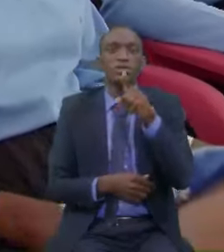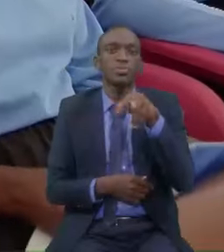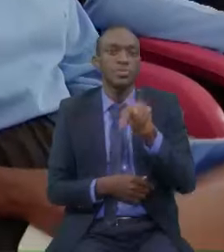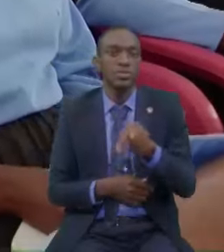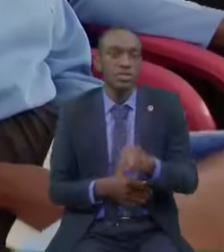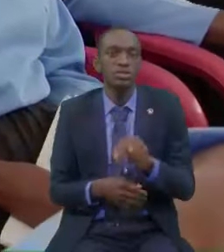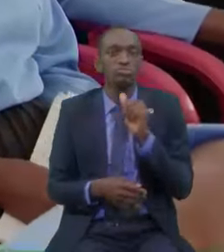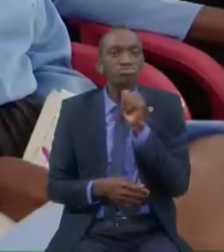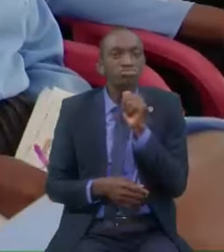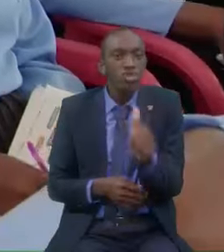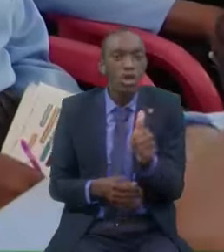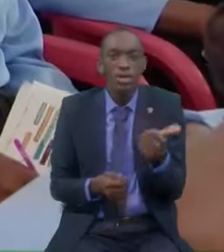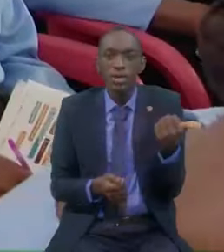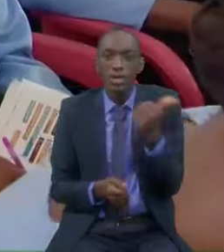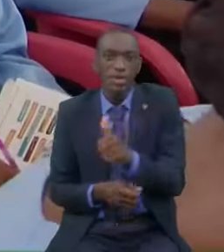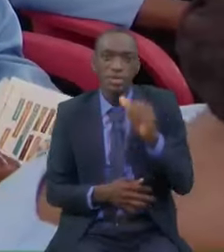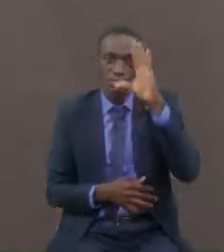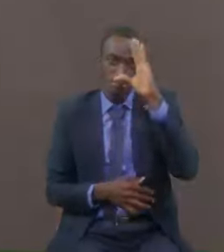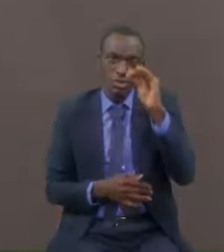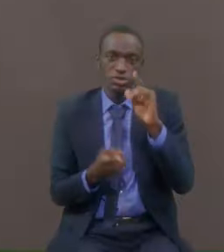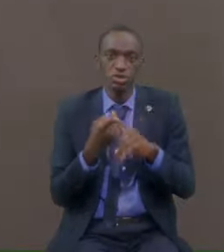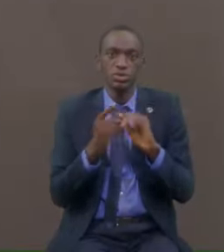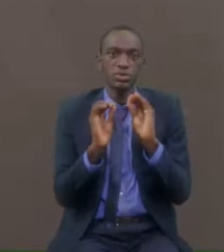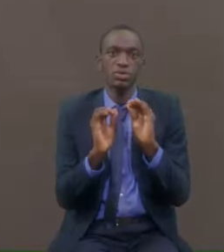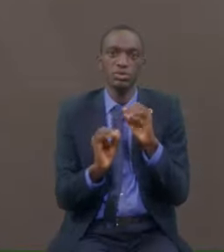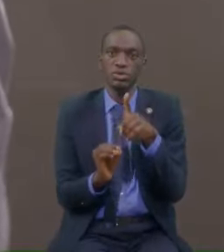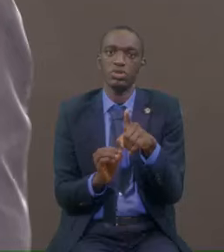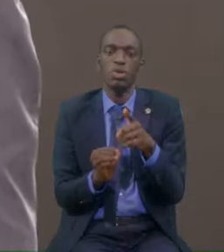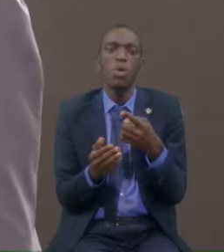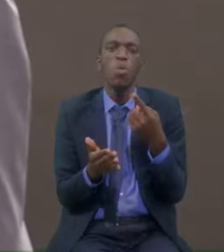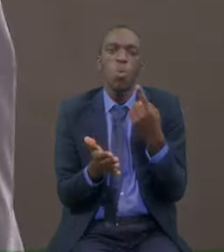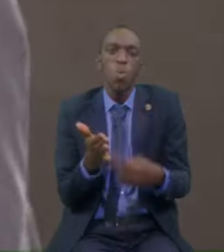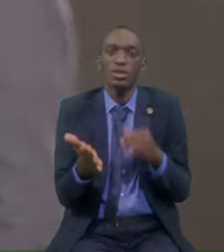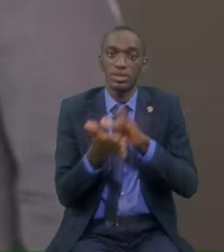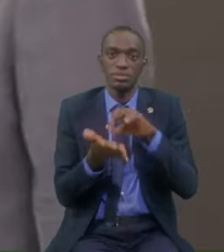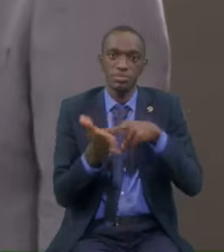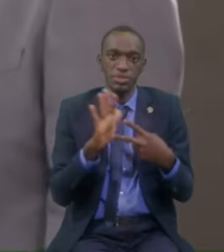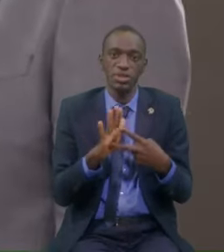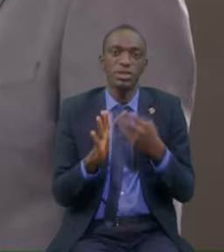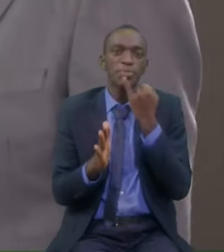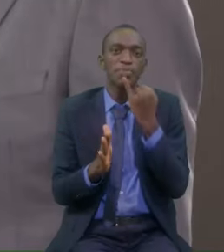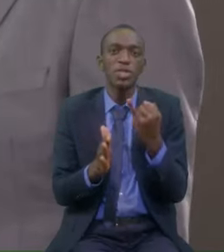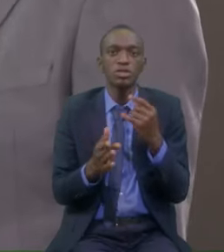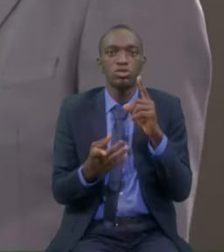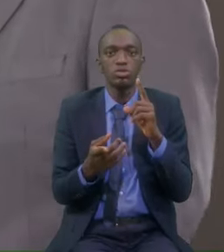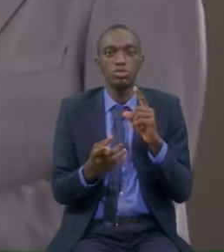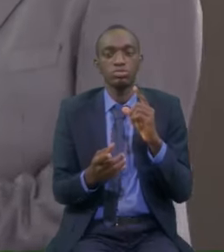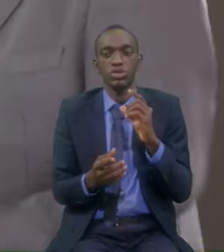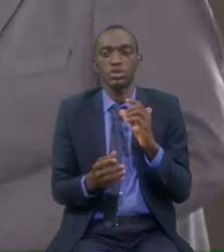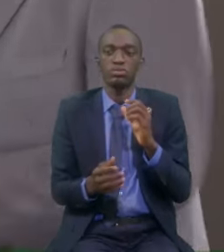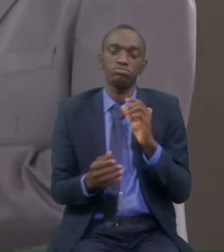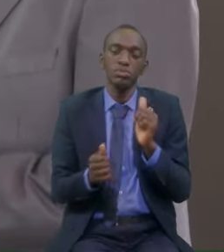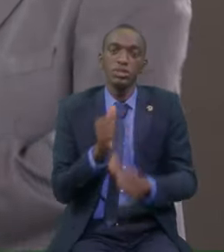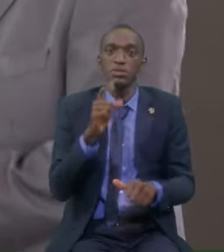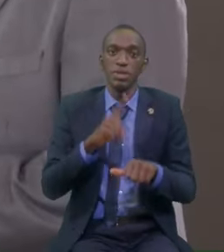any man to teach you. What that means is to prop you up, and every time saying, brother, get